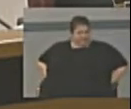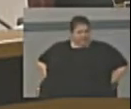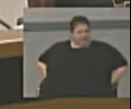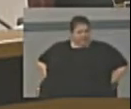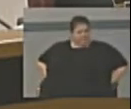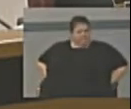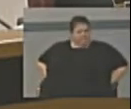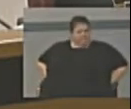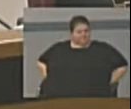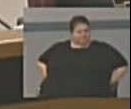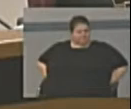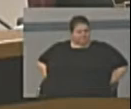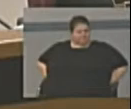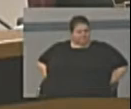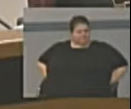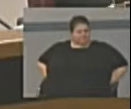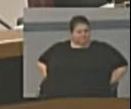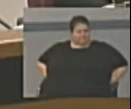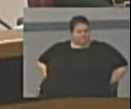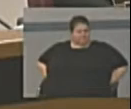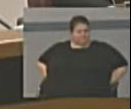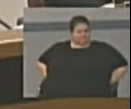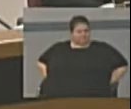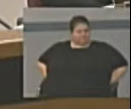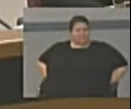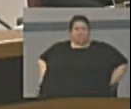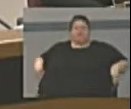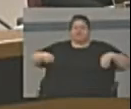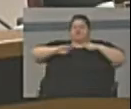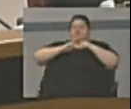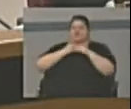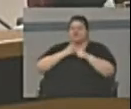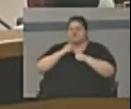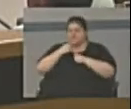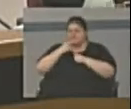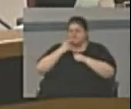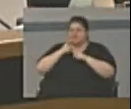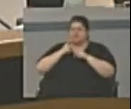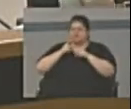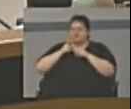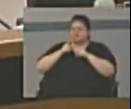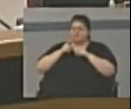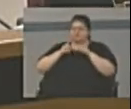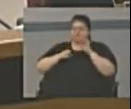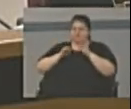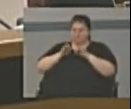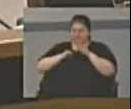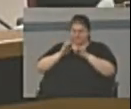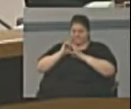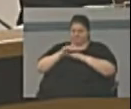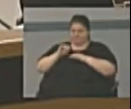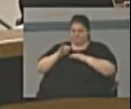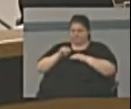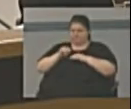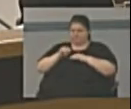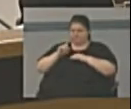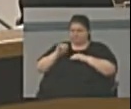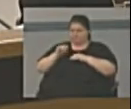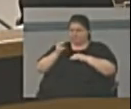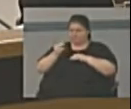Second public hearing with possible action is scheduled for Monday, January 28, 2013 at 7